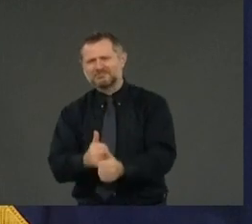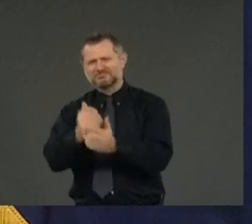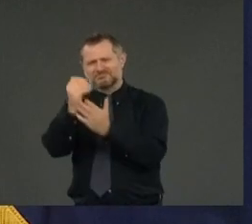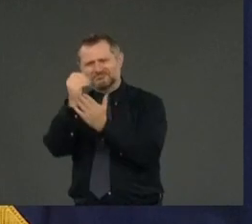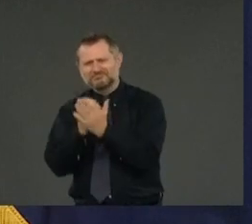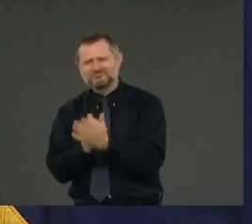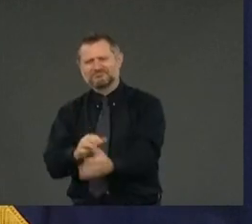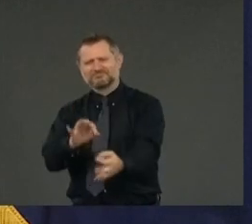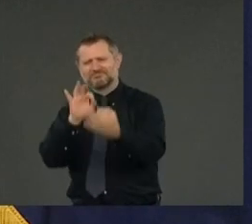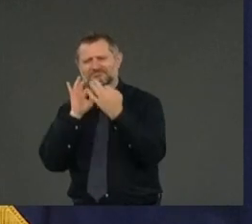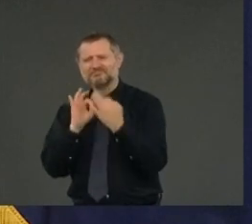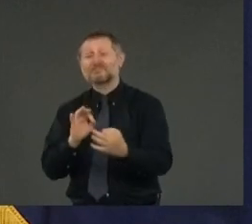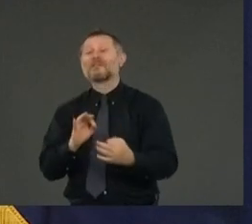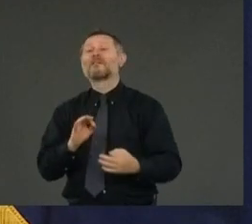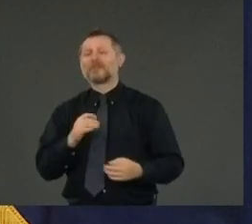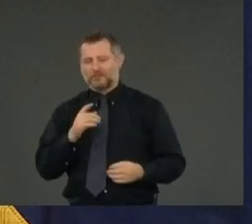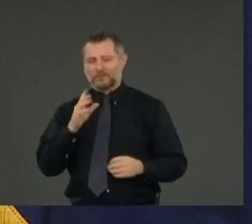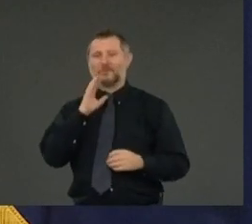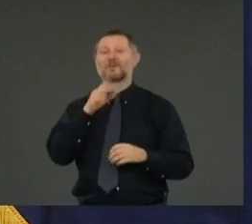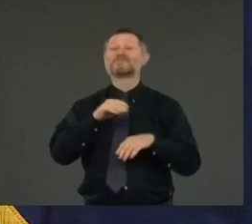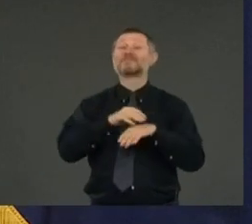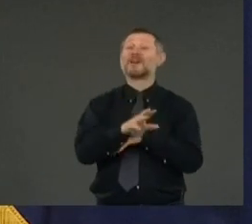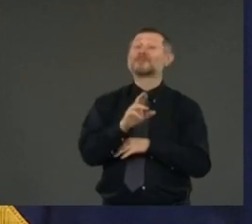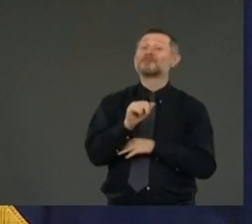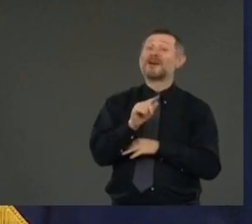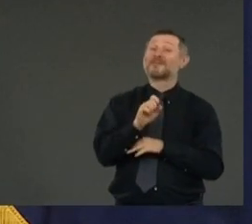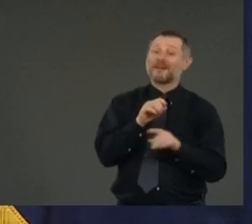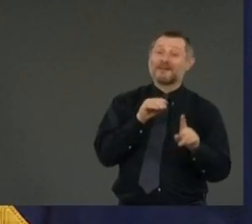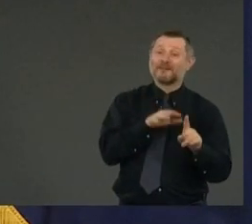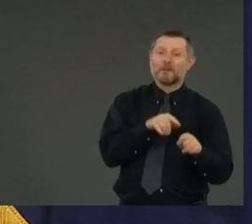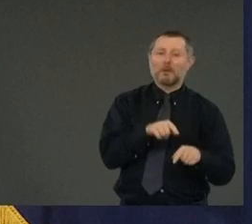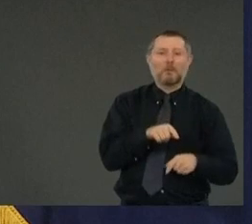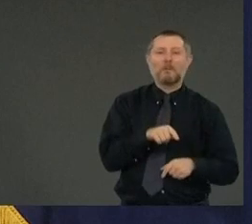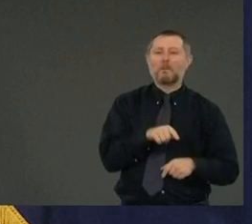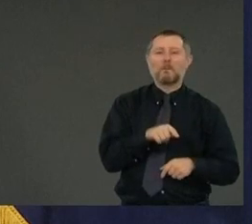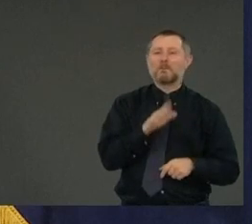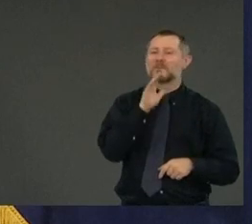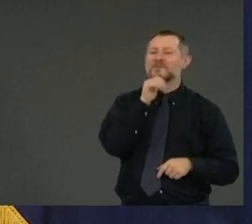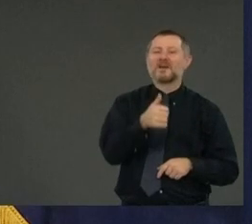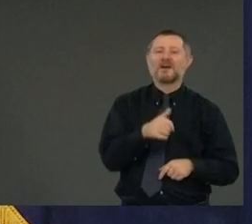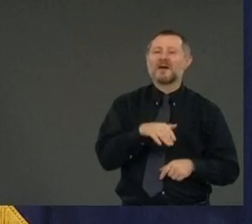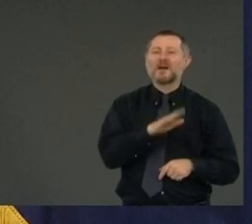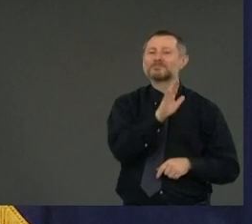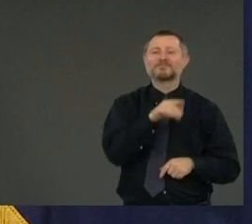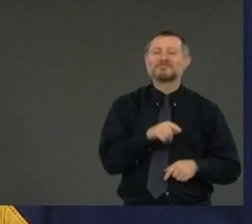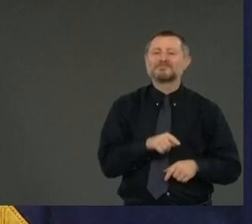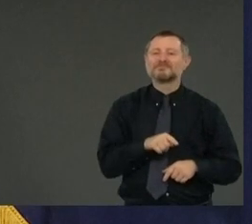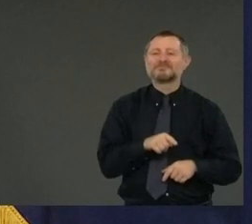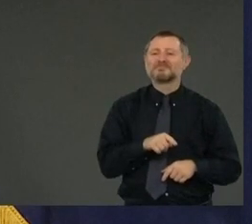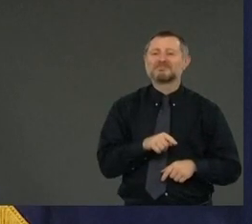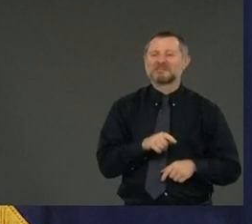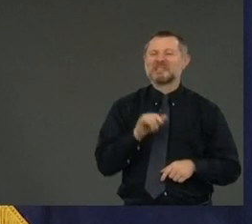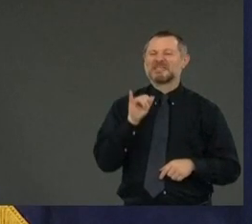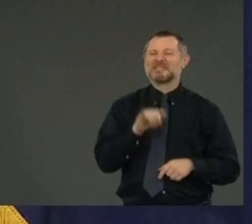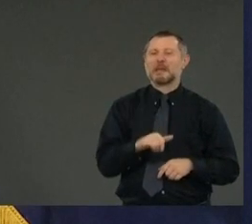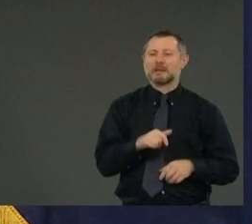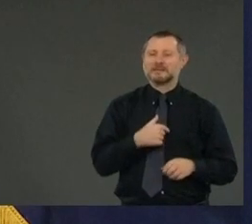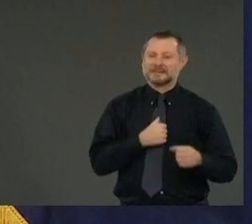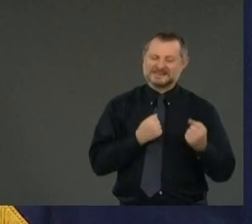the infection rate need not necessarily go up. That's the scenario I advocate